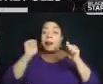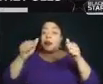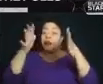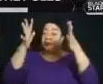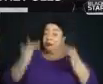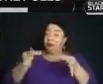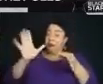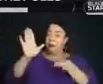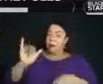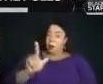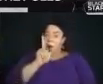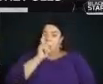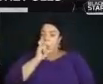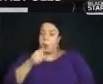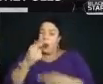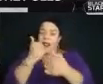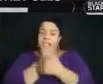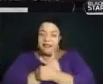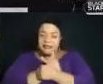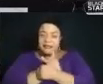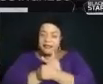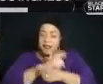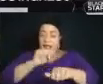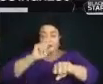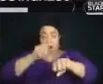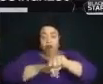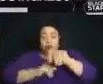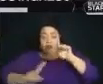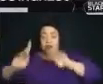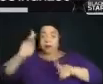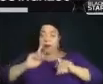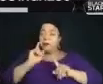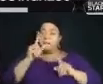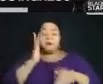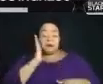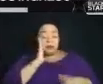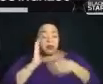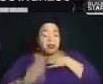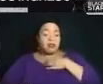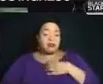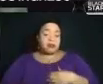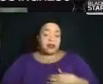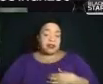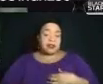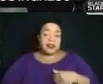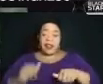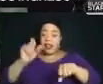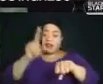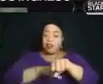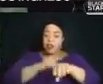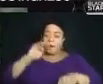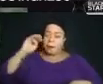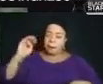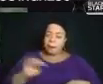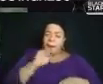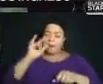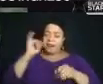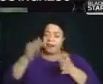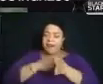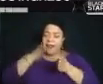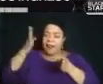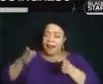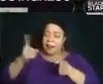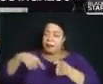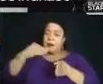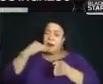hungry, as long as millions of our neighbors are homeless or facing homelessness, as long as 4 million people can get up